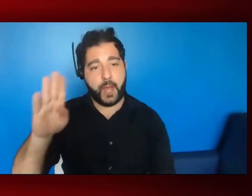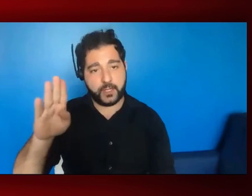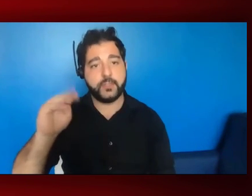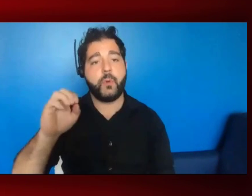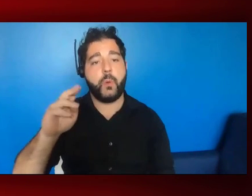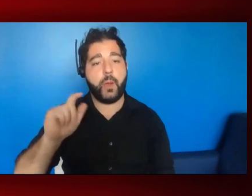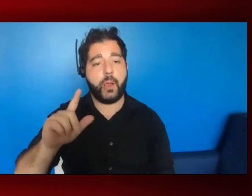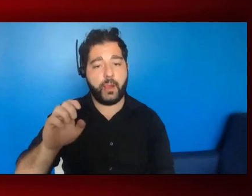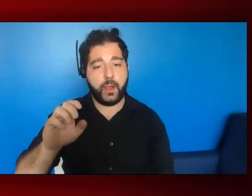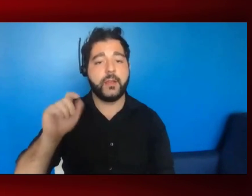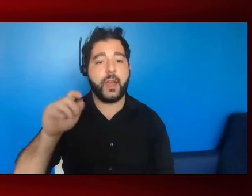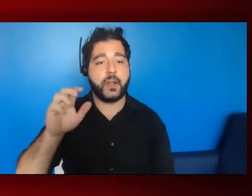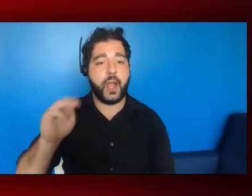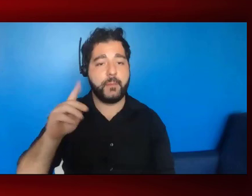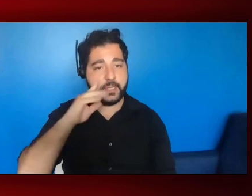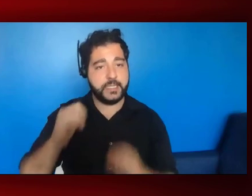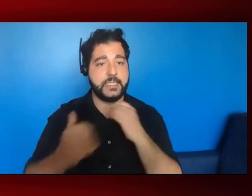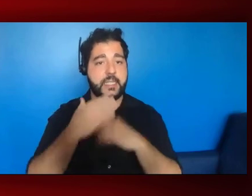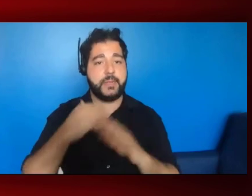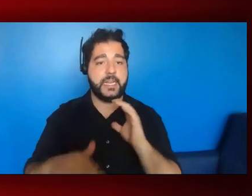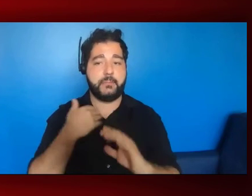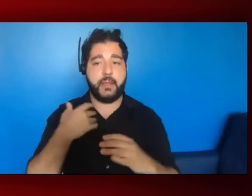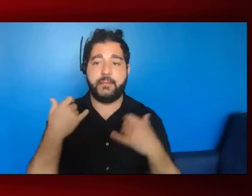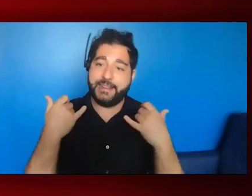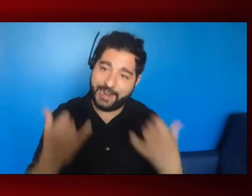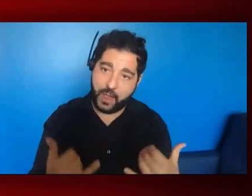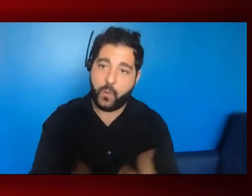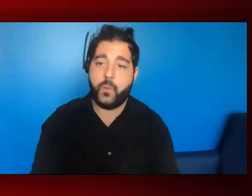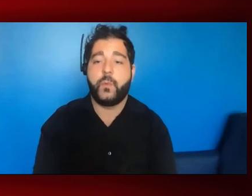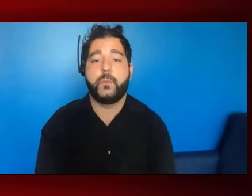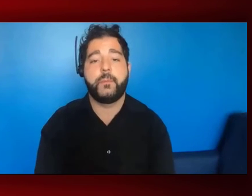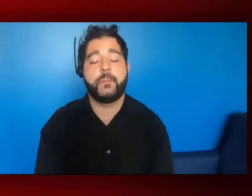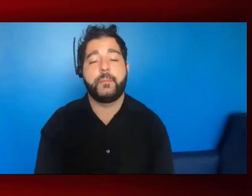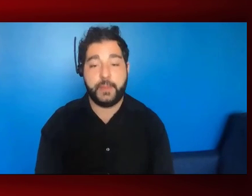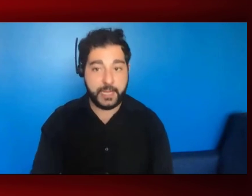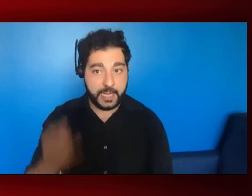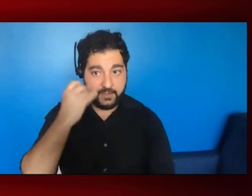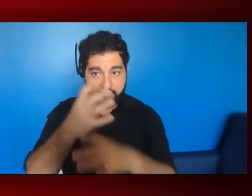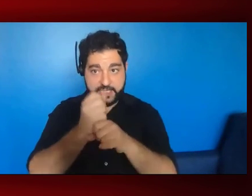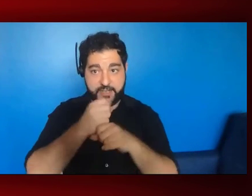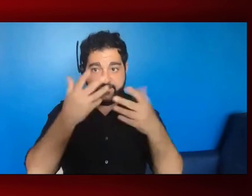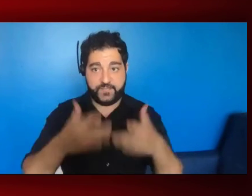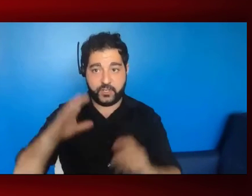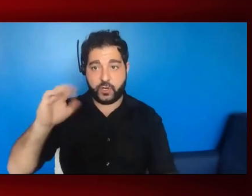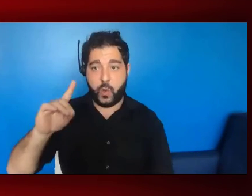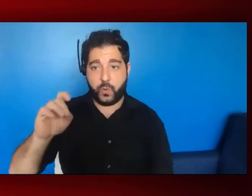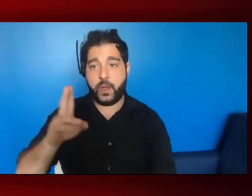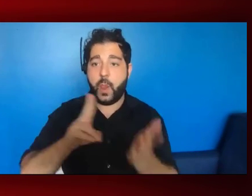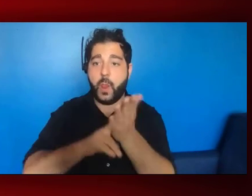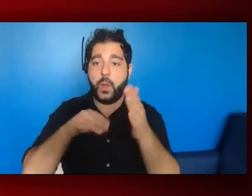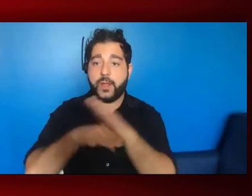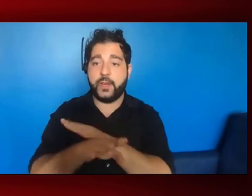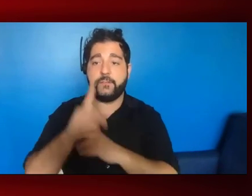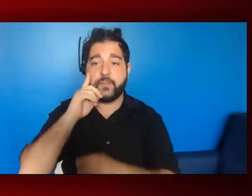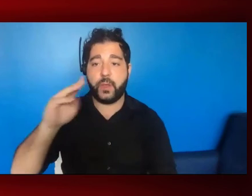sboxmobile.com, you're going to send me an email right now. If you did get your code, you're going to log into the mobile